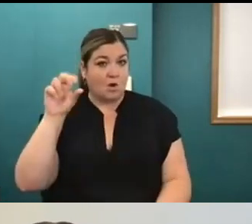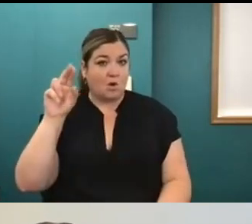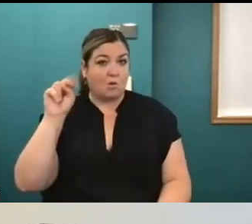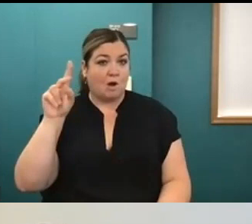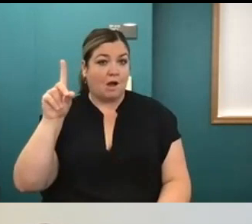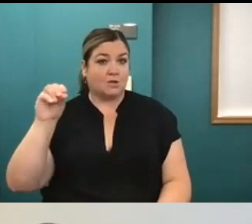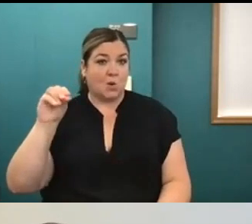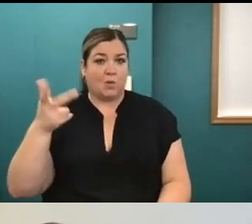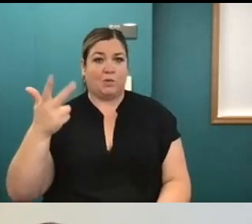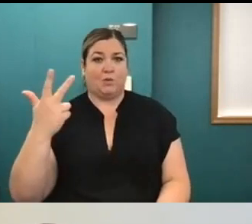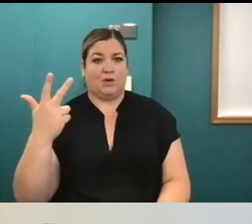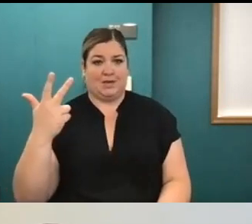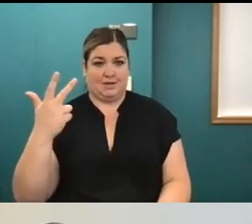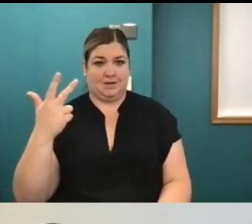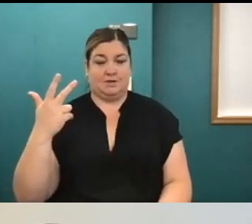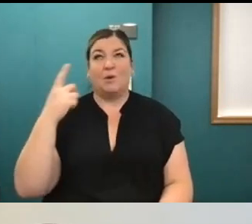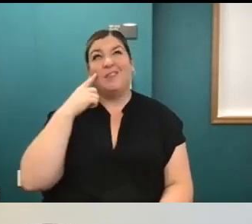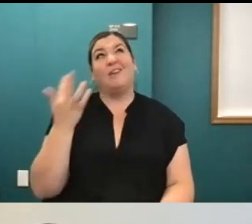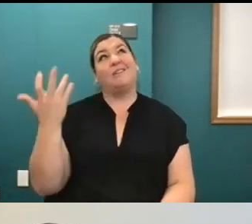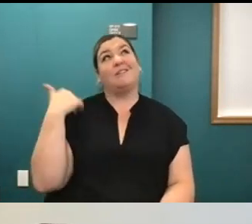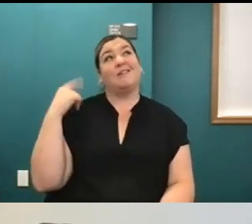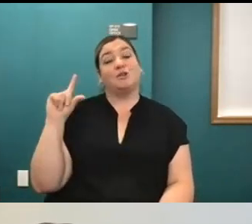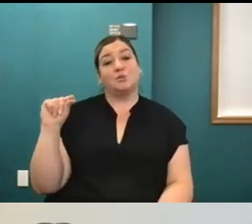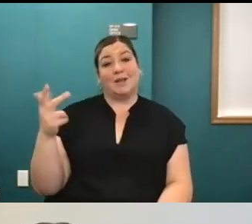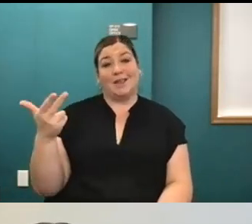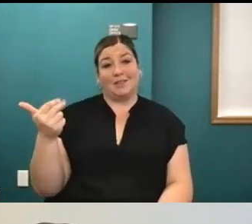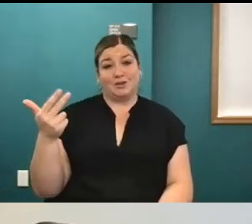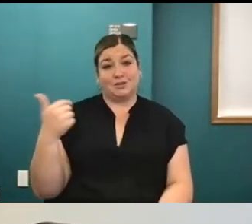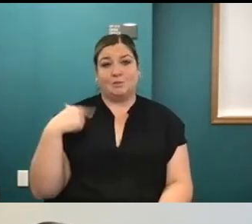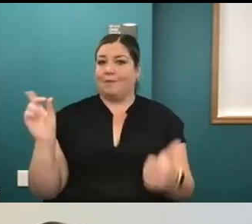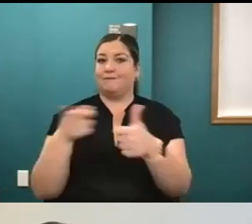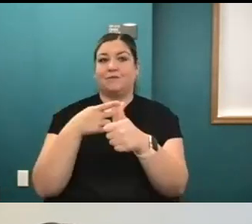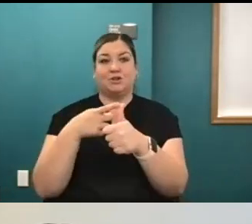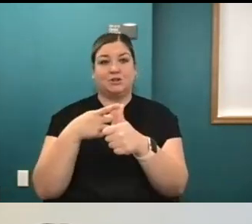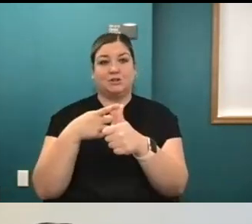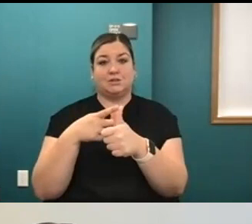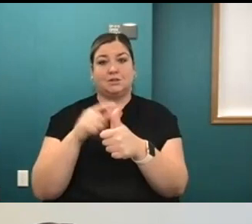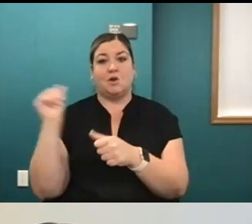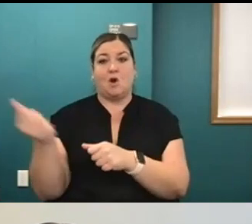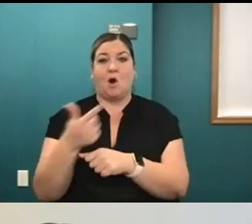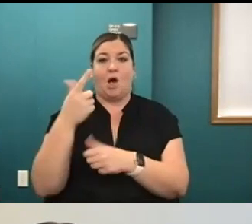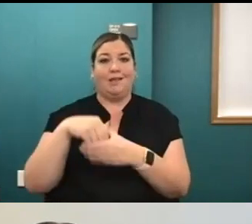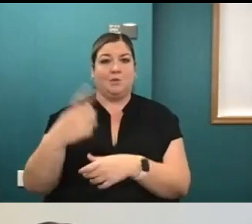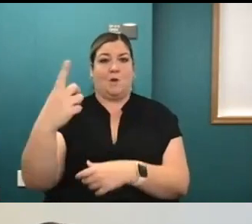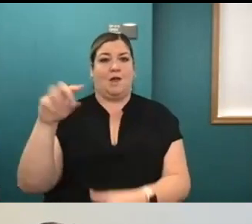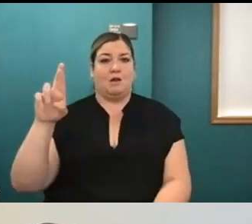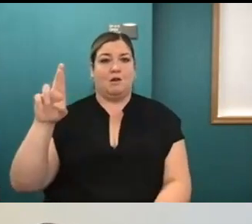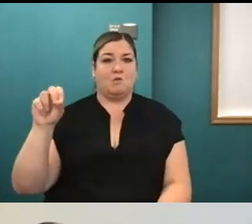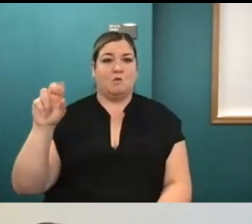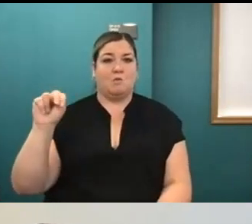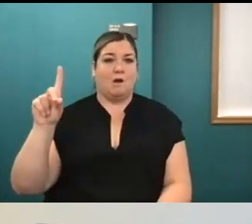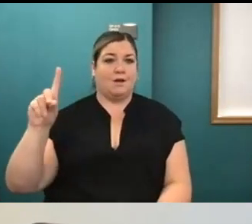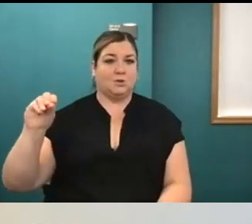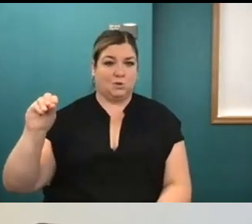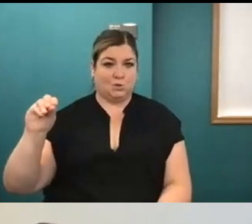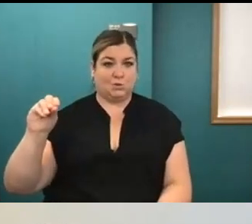3. So back in, I believe, 2013, we came out with the first all-in-one processor, which was the Rondo. And now we